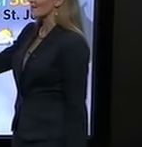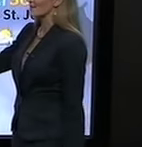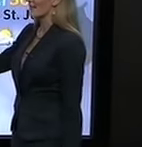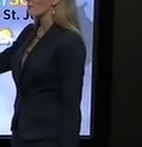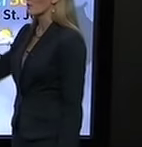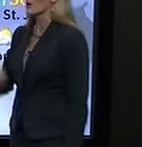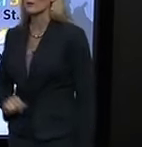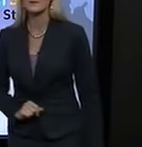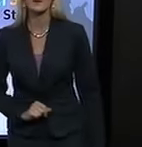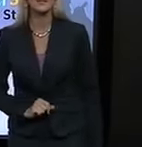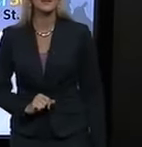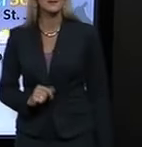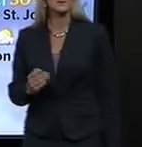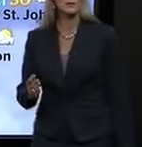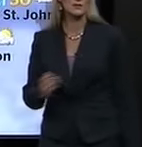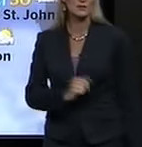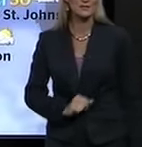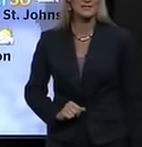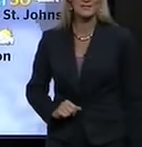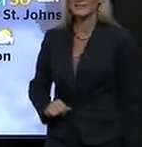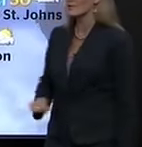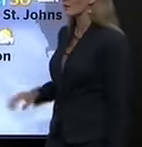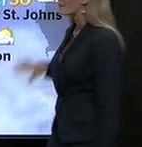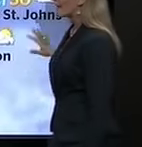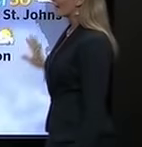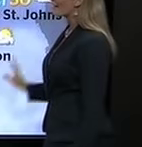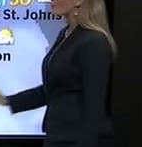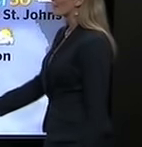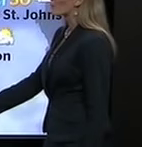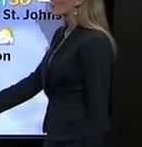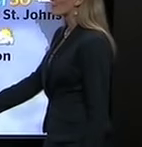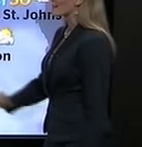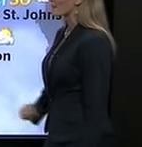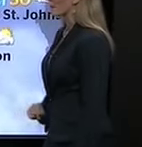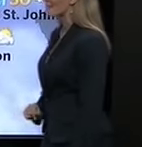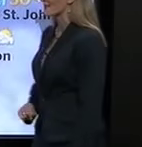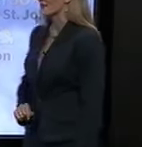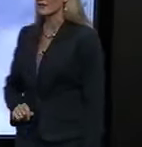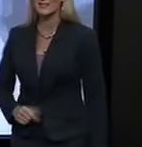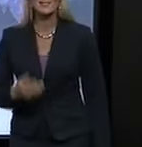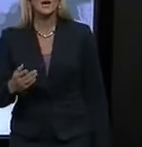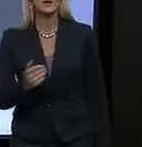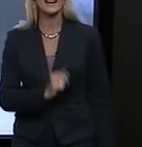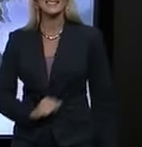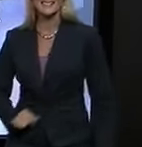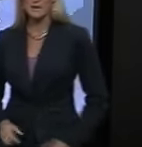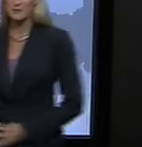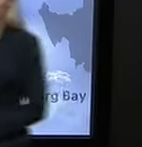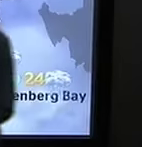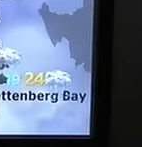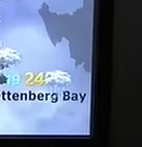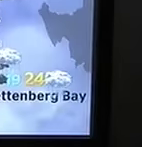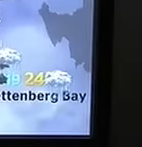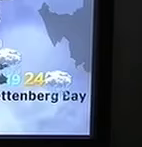part of the Eastern Cape, with a watch for severe thunderstorms over the northeastern interior. Another dry and warm day is forecast along the coast, with highs in the